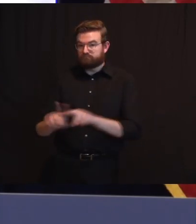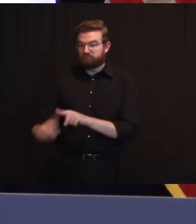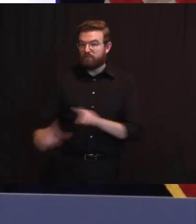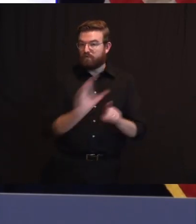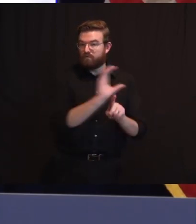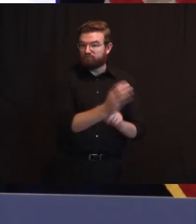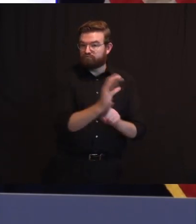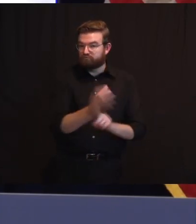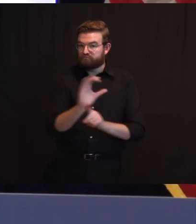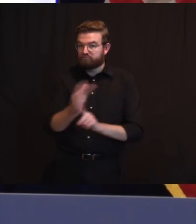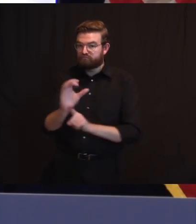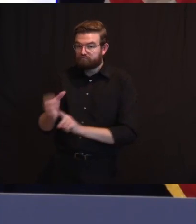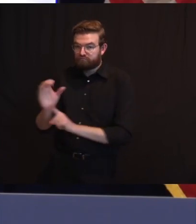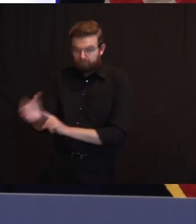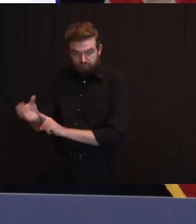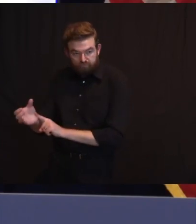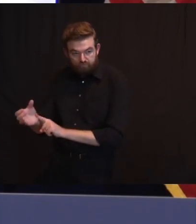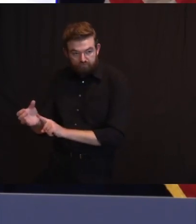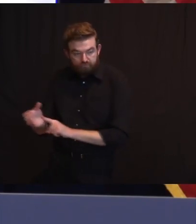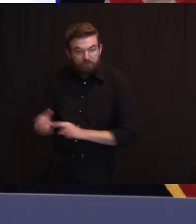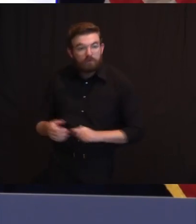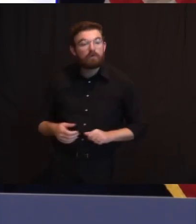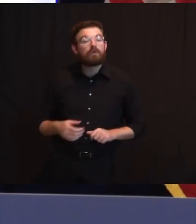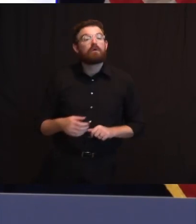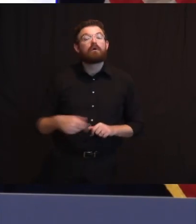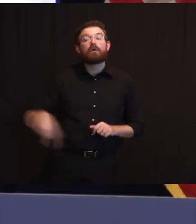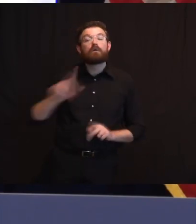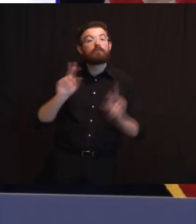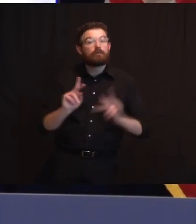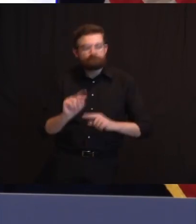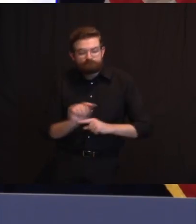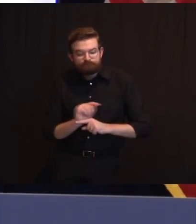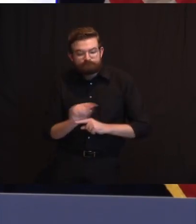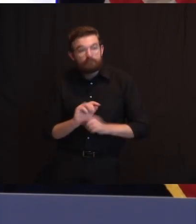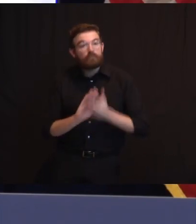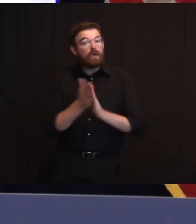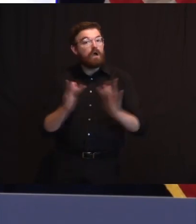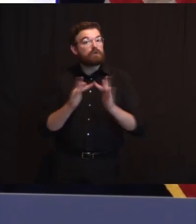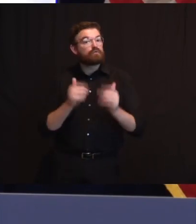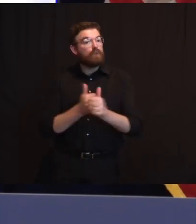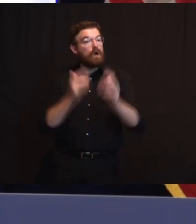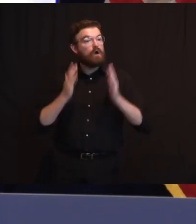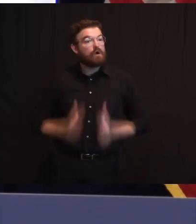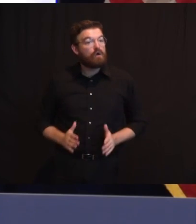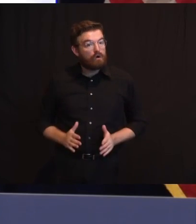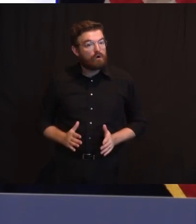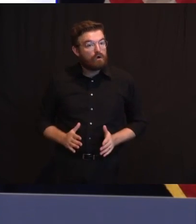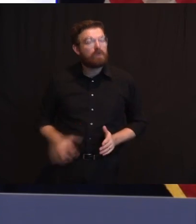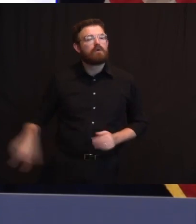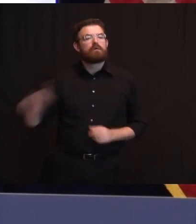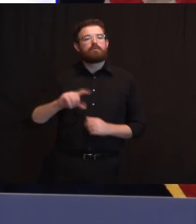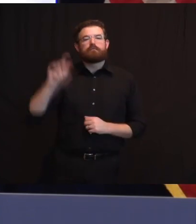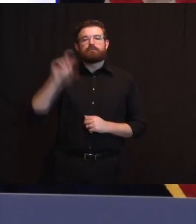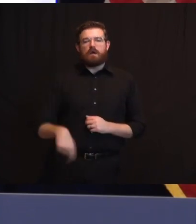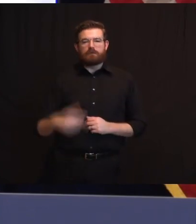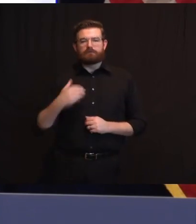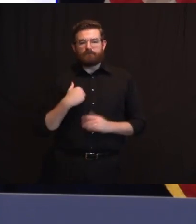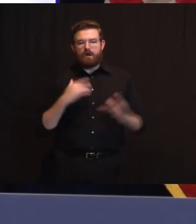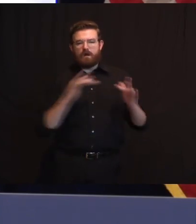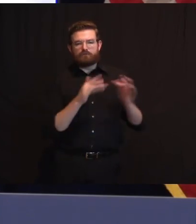for contact tracing will be required to complete the contact tracing training developed by the Rutgers School of Public